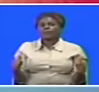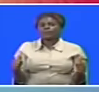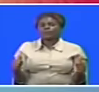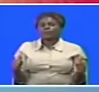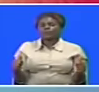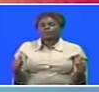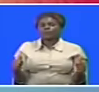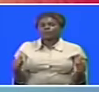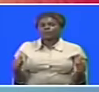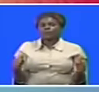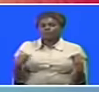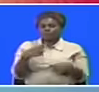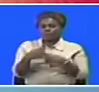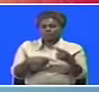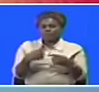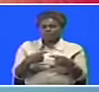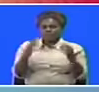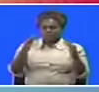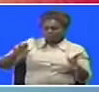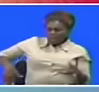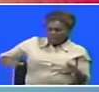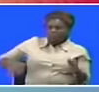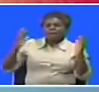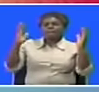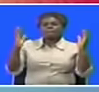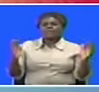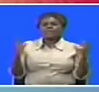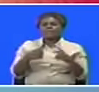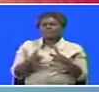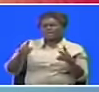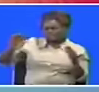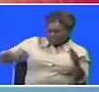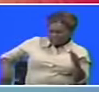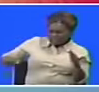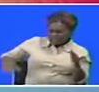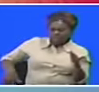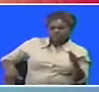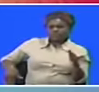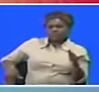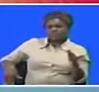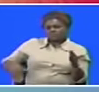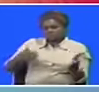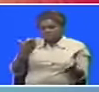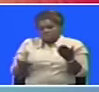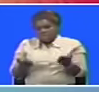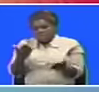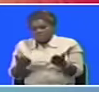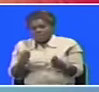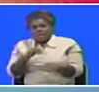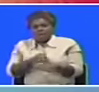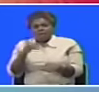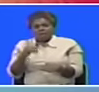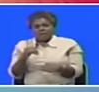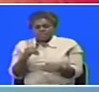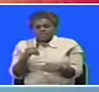the process has been. There was a massive delay in the morning. The process began a bit late into the day, and this might have occasioned